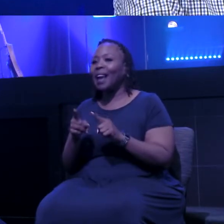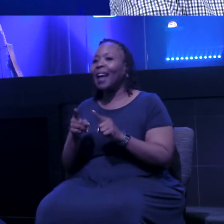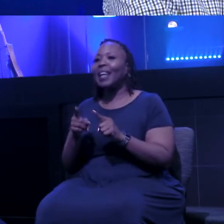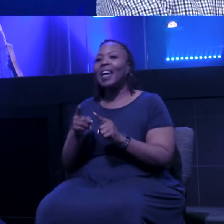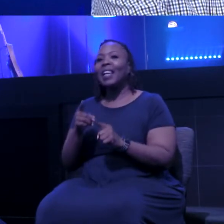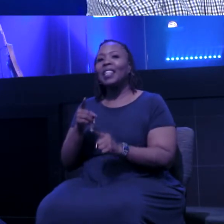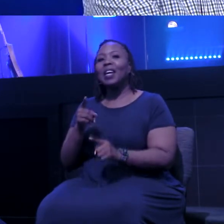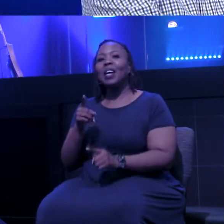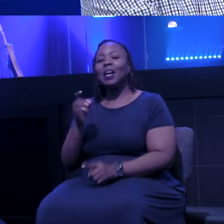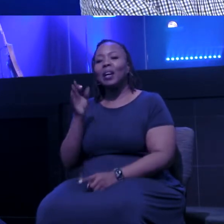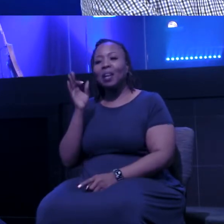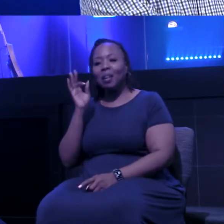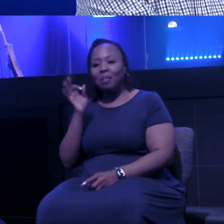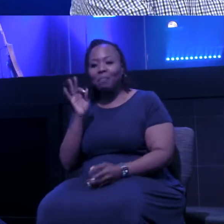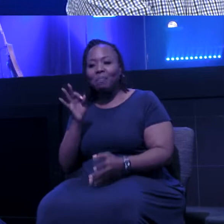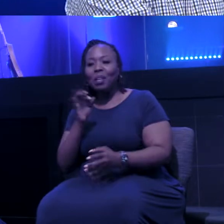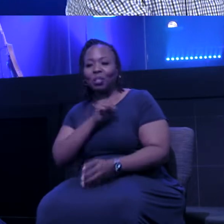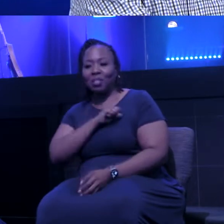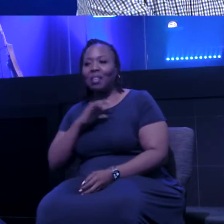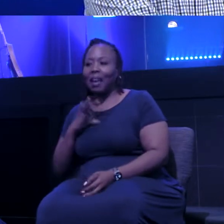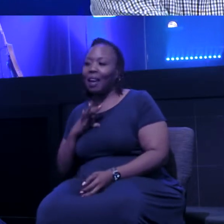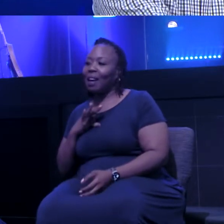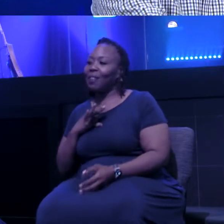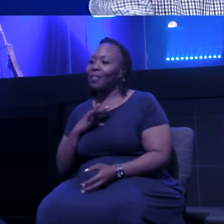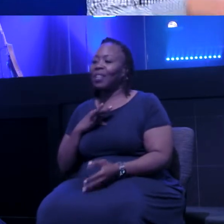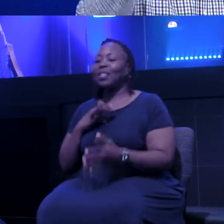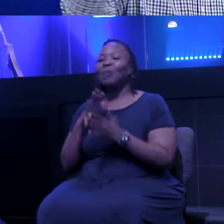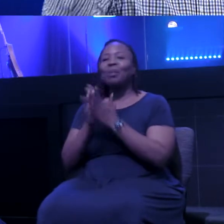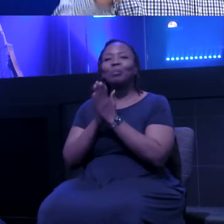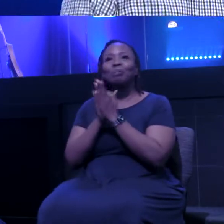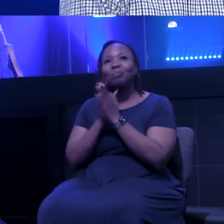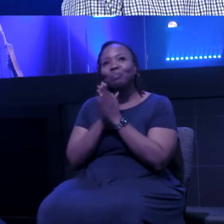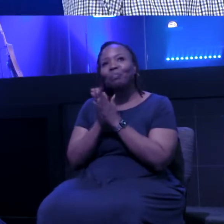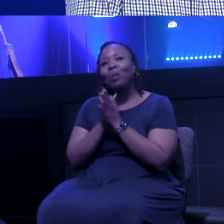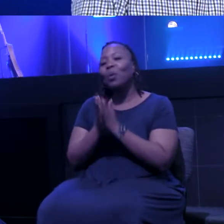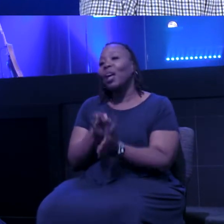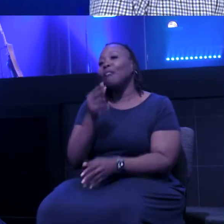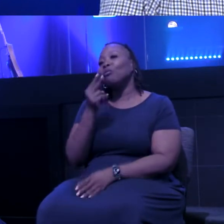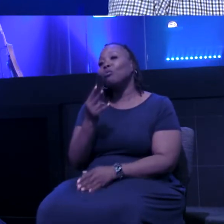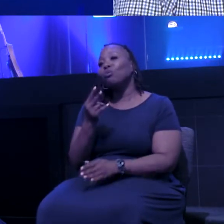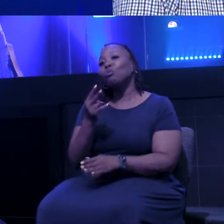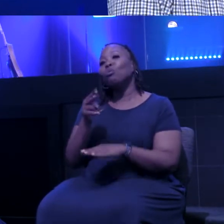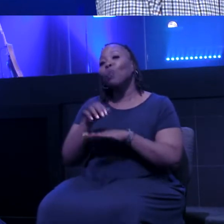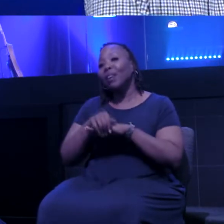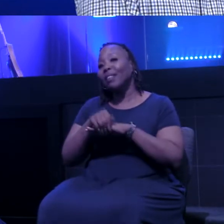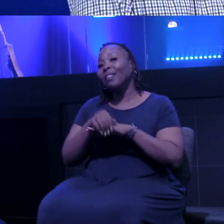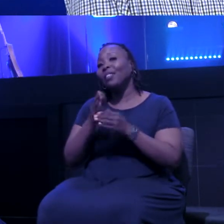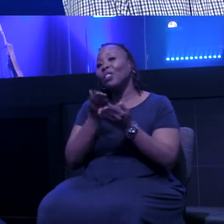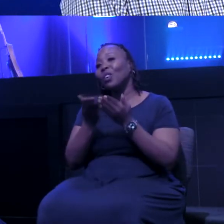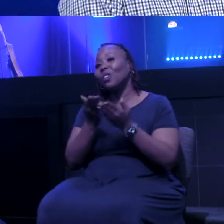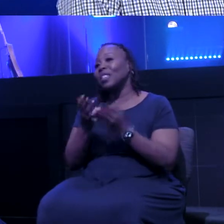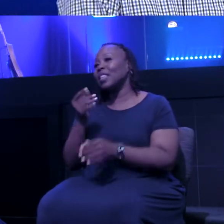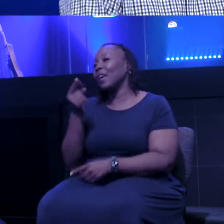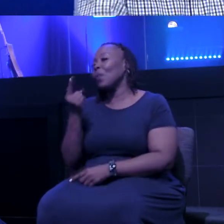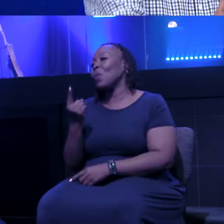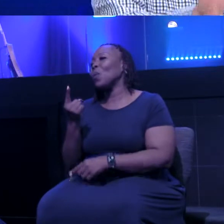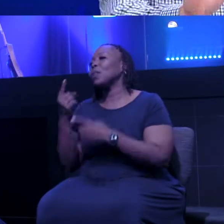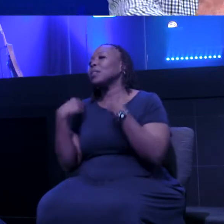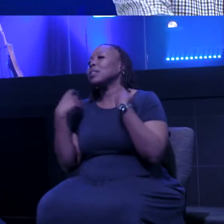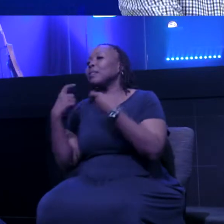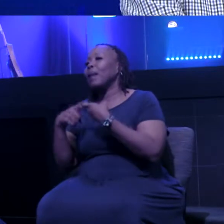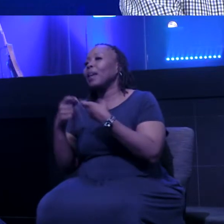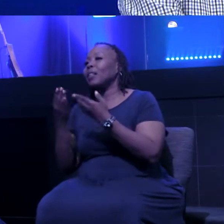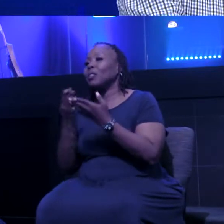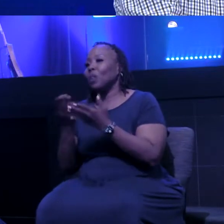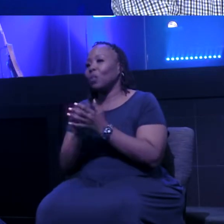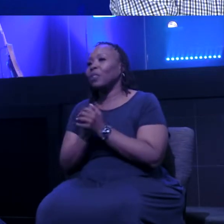thrilled that he is, and he's going to be leading out. And we are going to have the 2 English services and the Spanish service, of which he will be giving the message. Let me